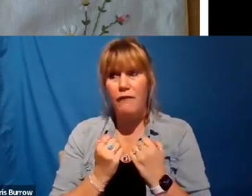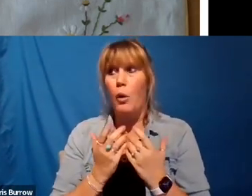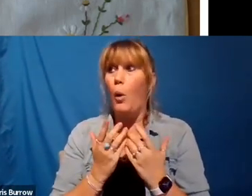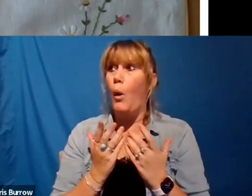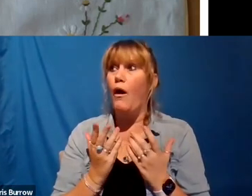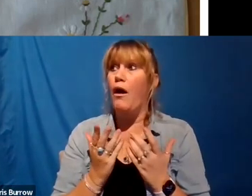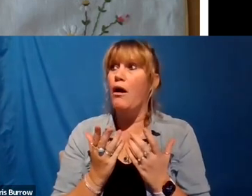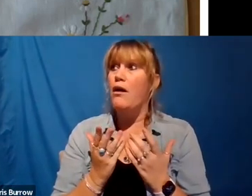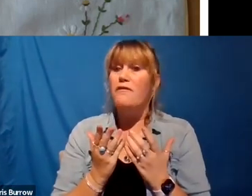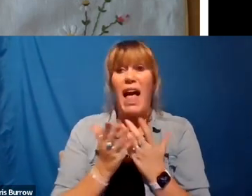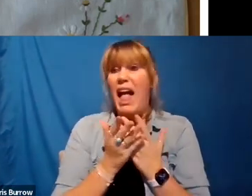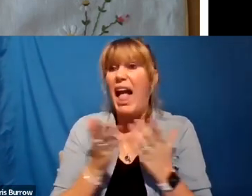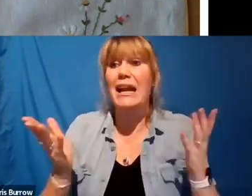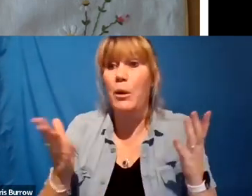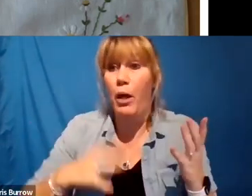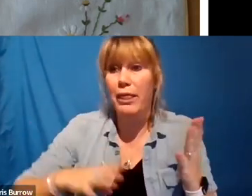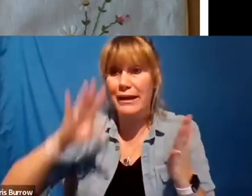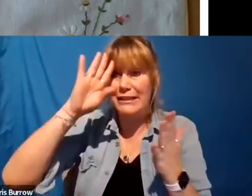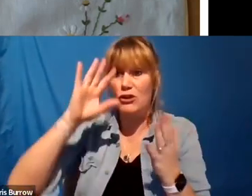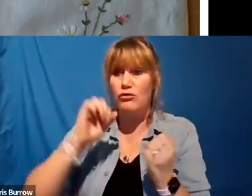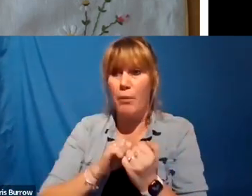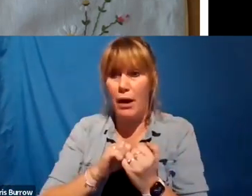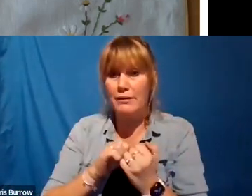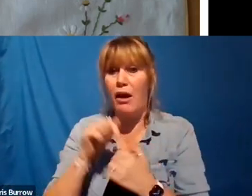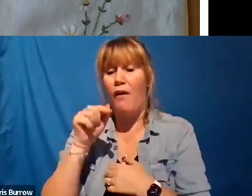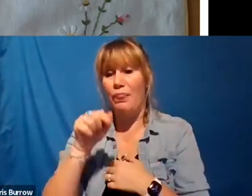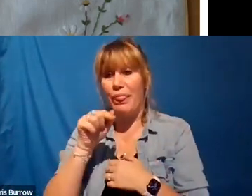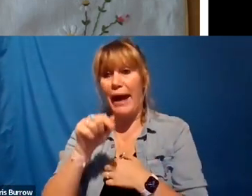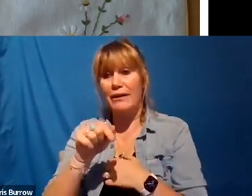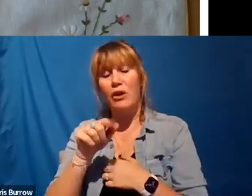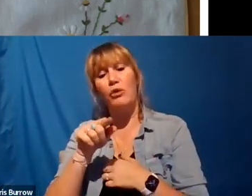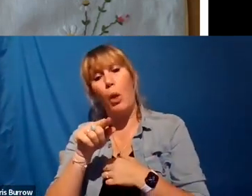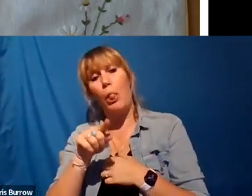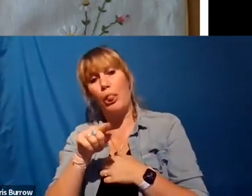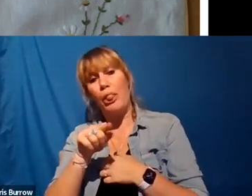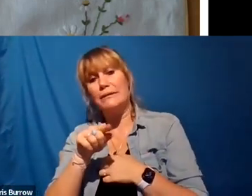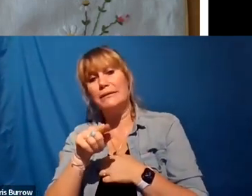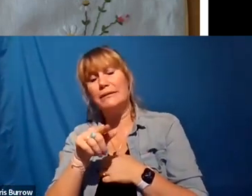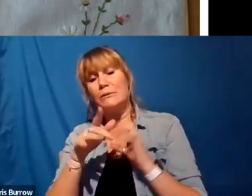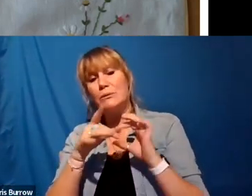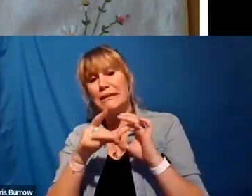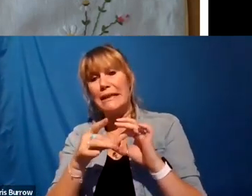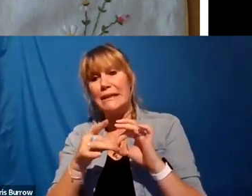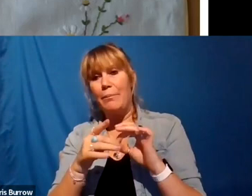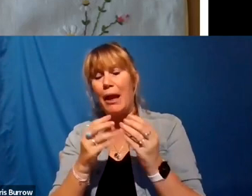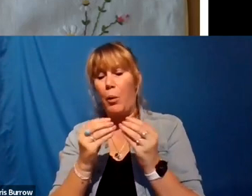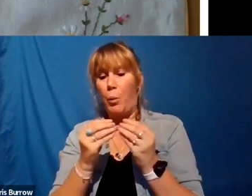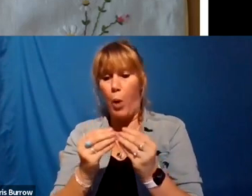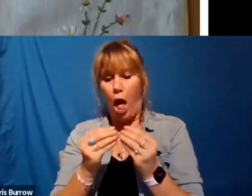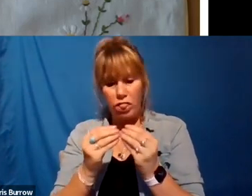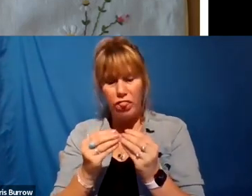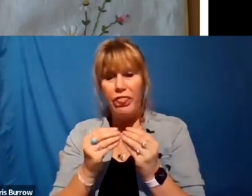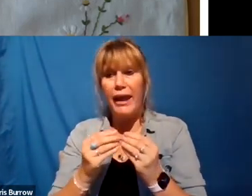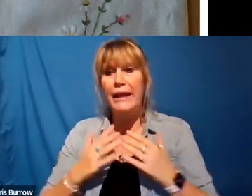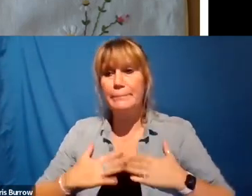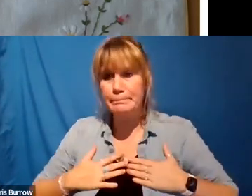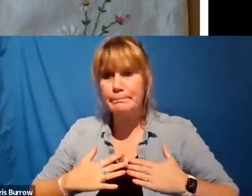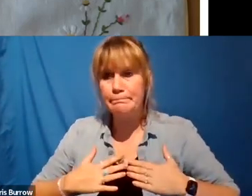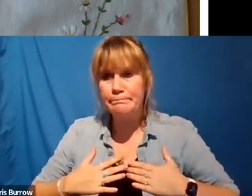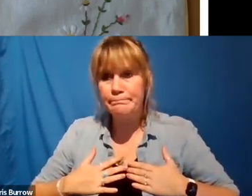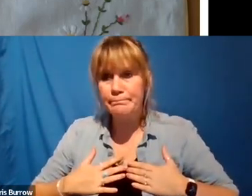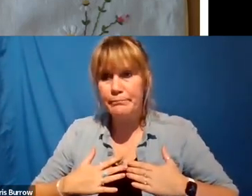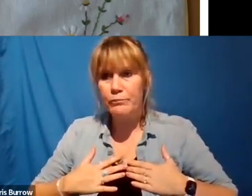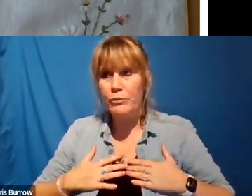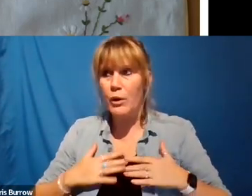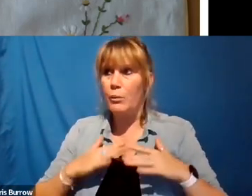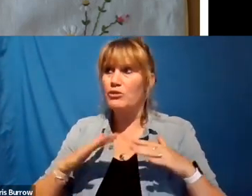need a reminder of that. So this piece is about being worthy simply by virtue of existing without